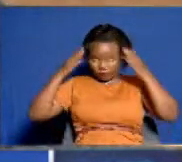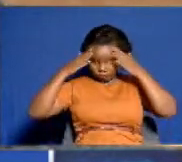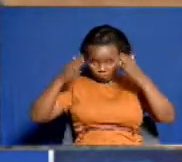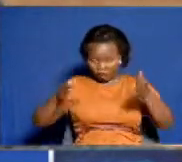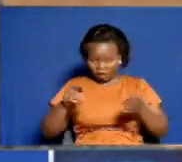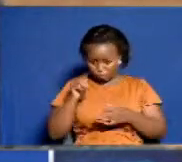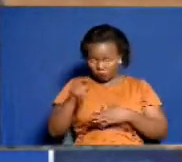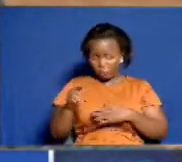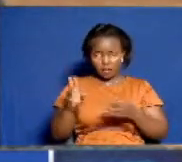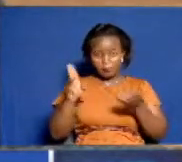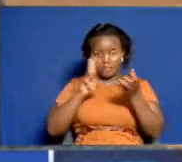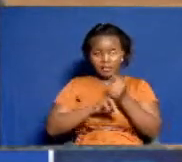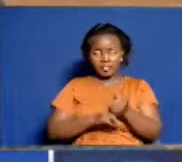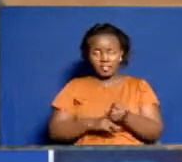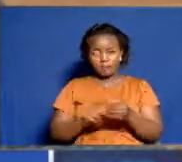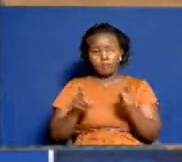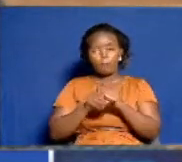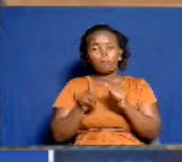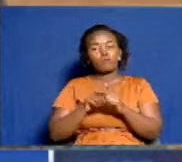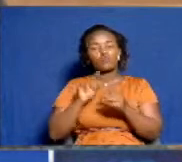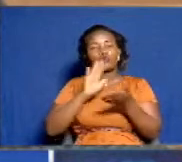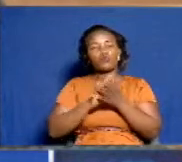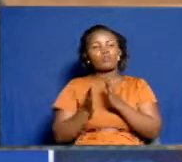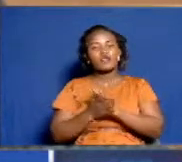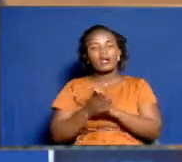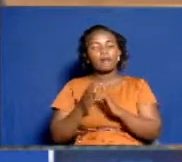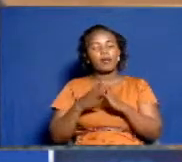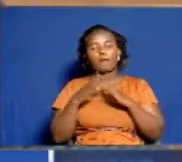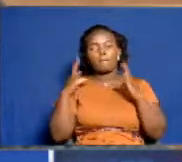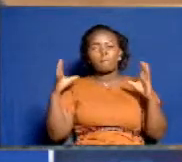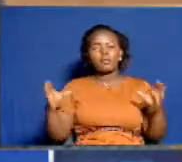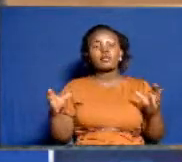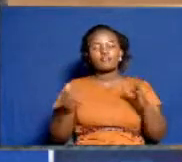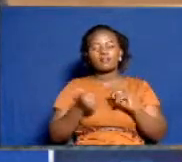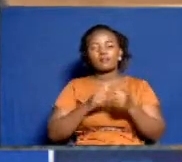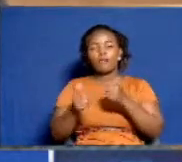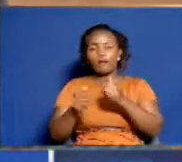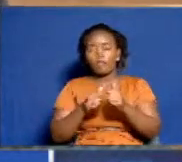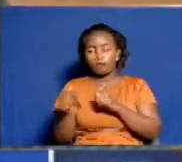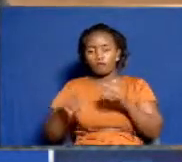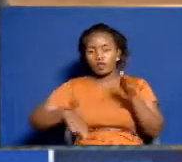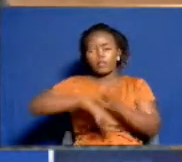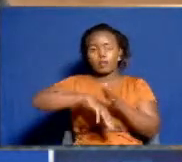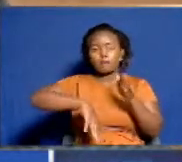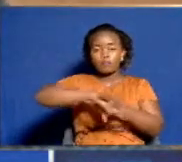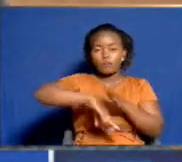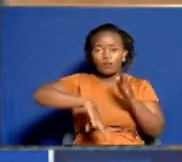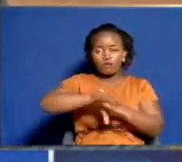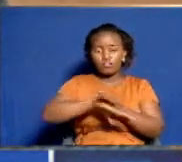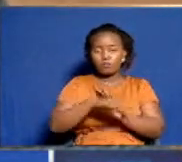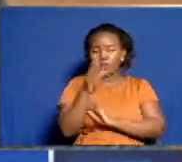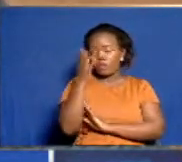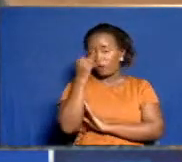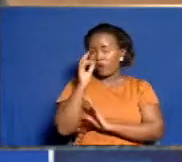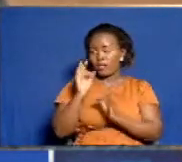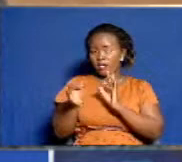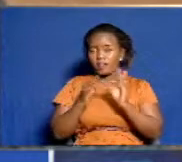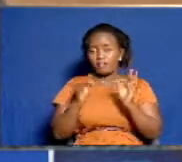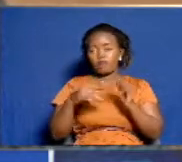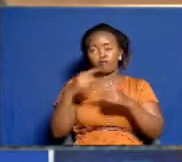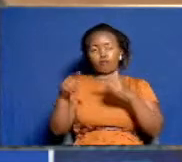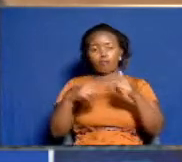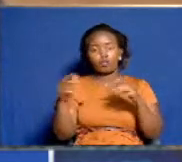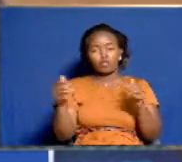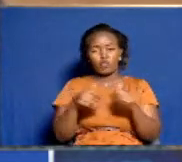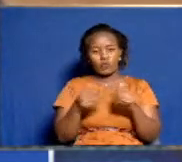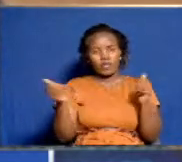hope that table tennis will become a household game like football, because this is something that, if pursued, can